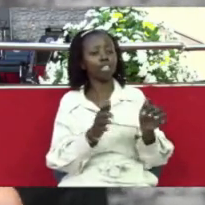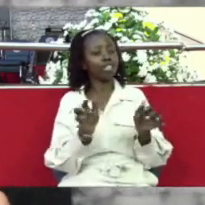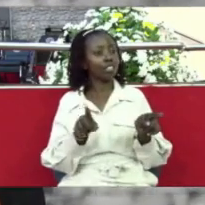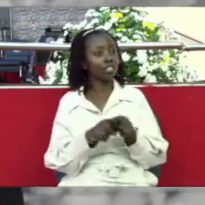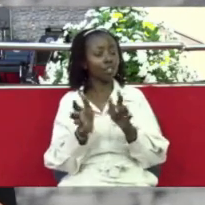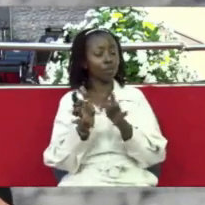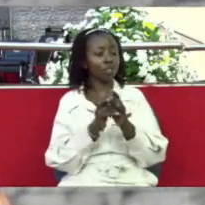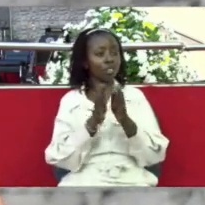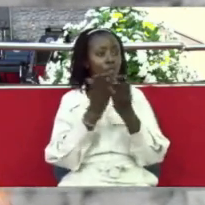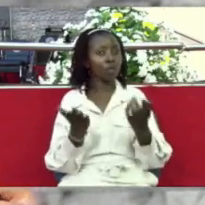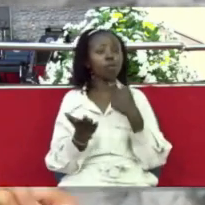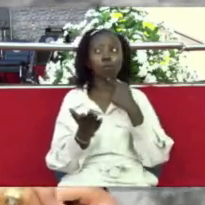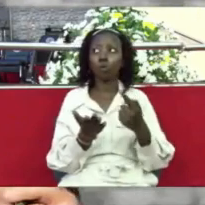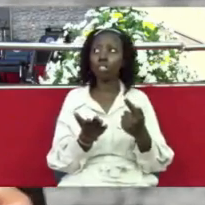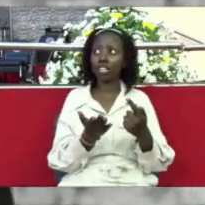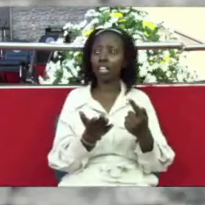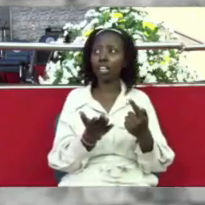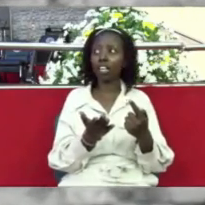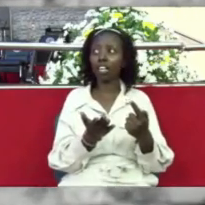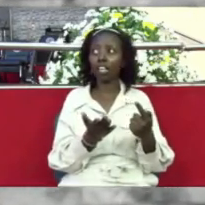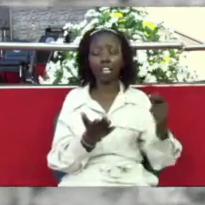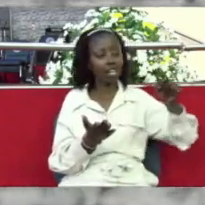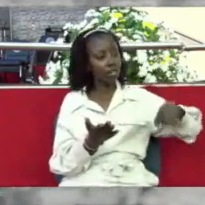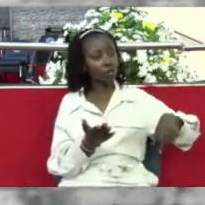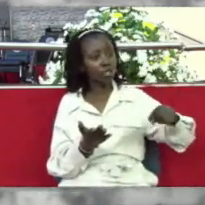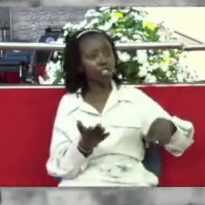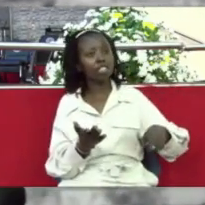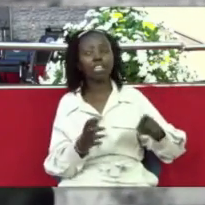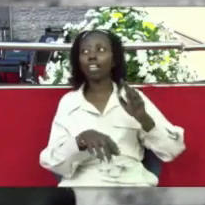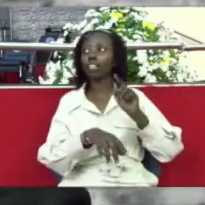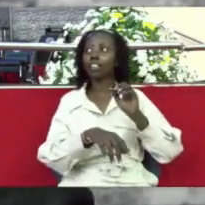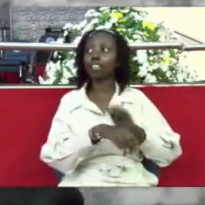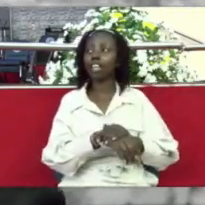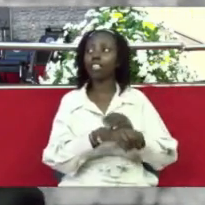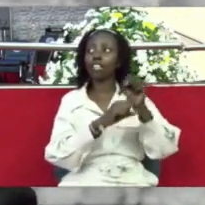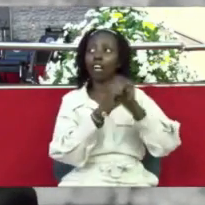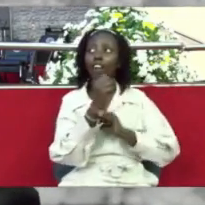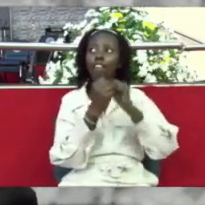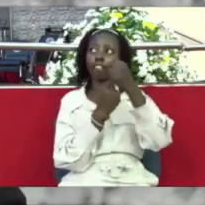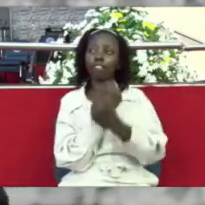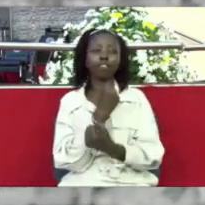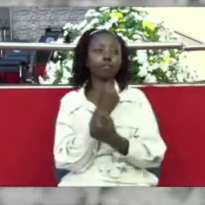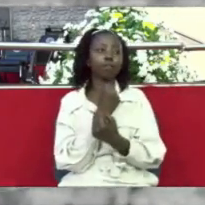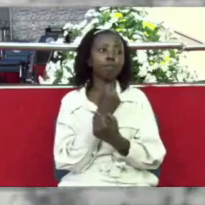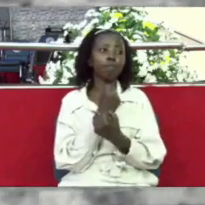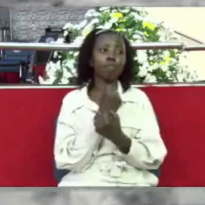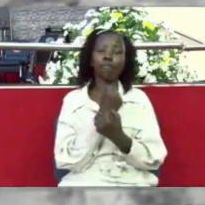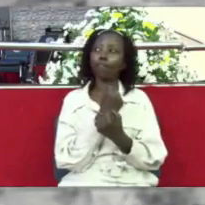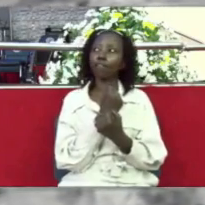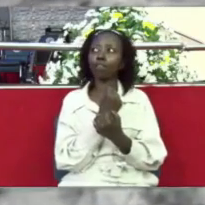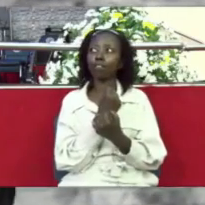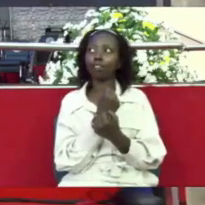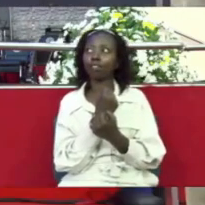the book of James about sowing seed and getting grass. Inasema katika kitabu cha Yakobo kuhusu kupanda begu na kupata nyasi. You